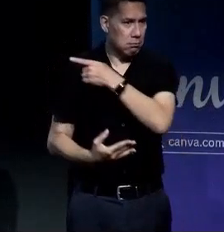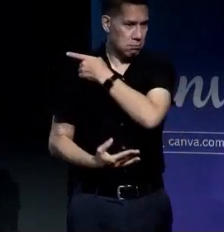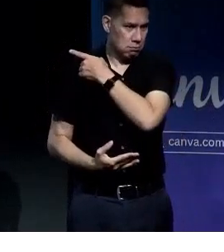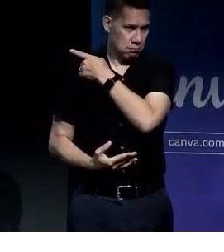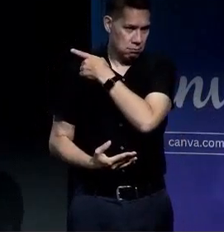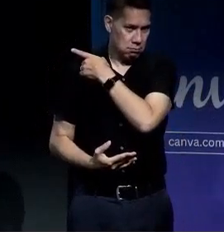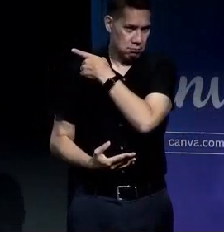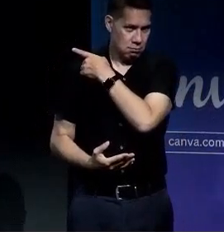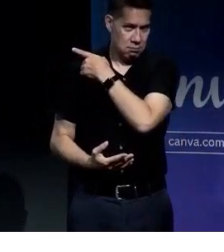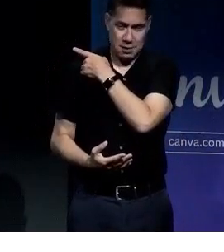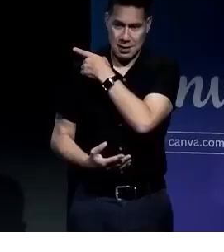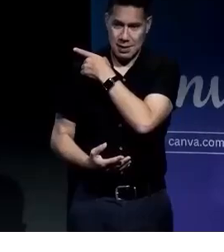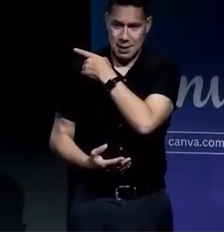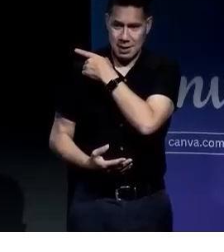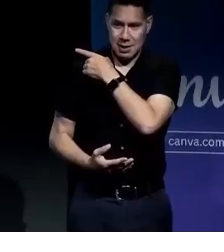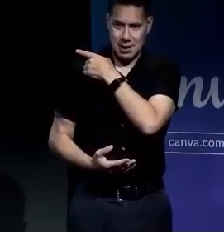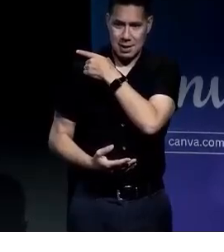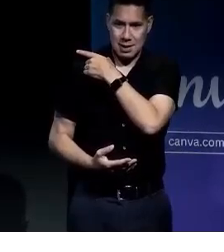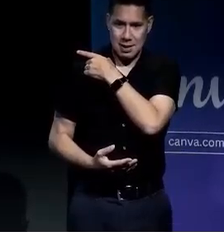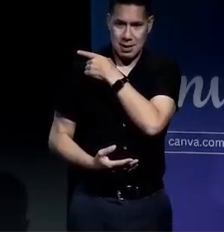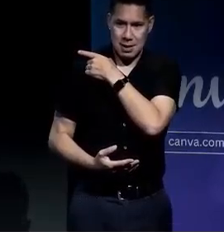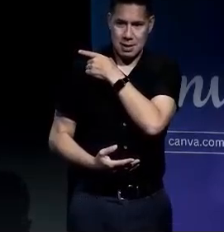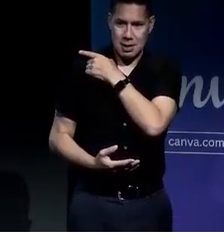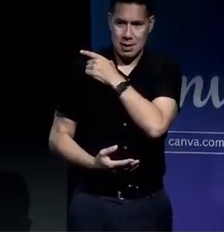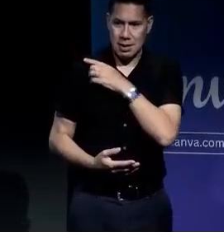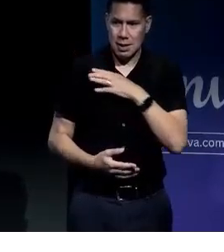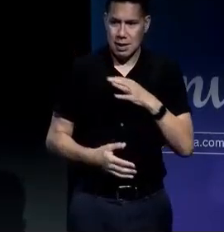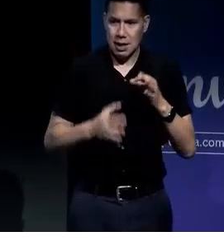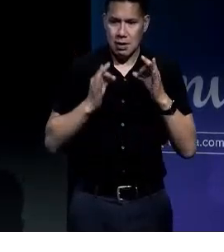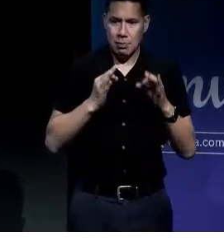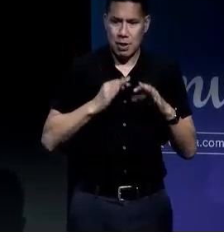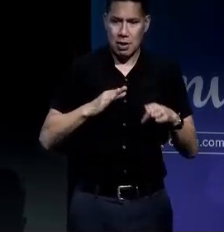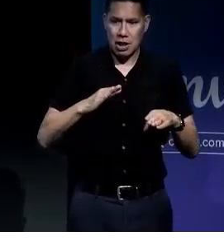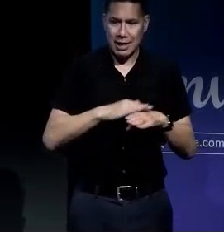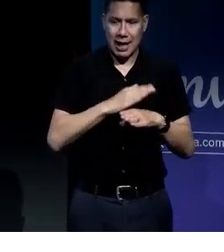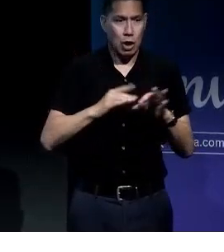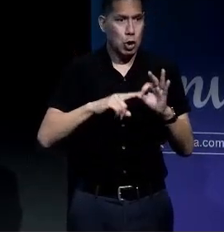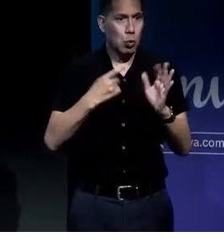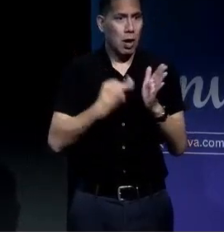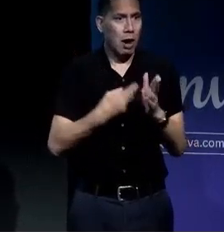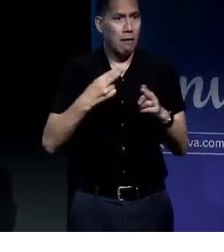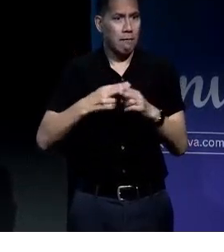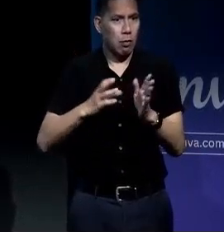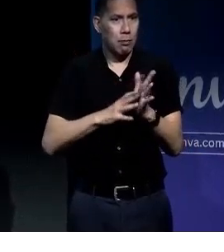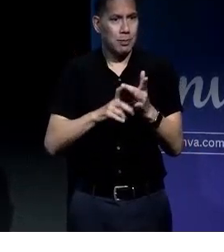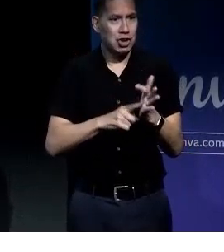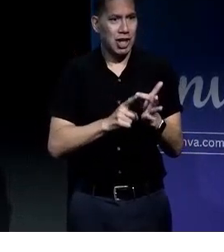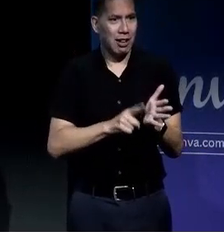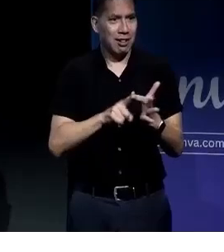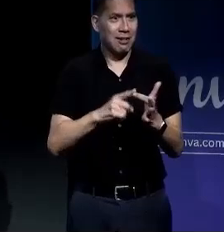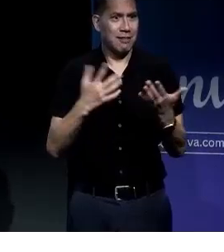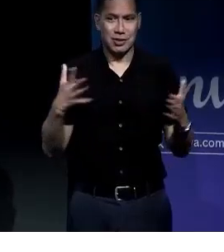special cat QR code for Michelle. I already had it in my slides.